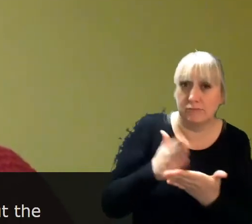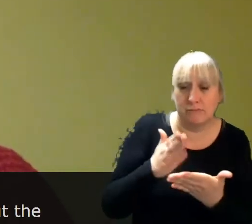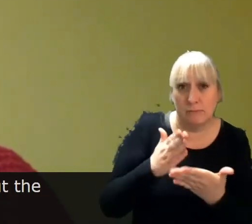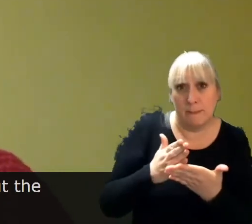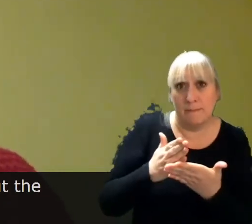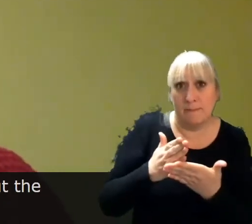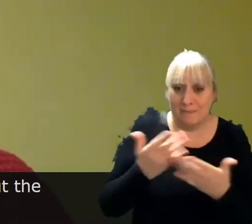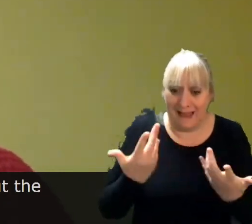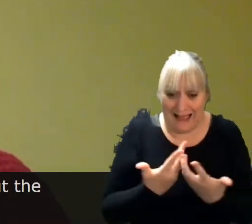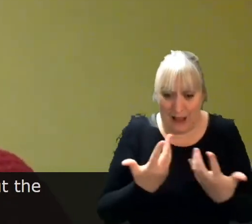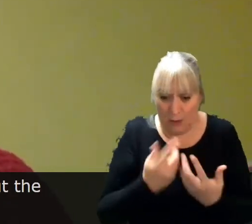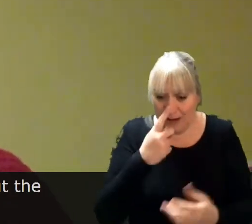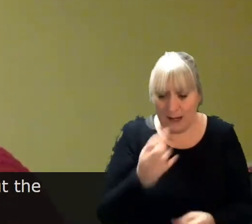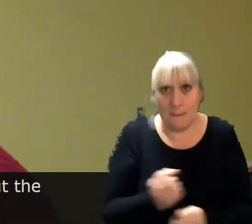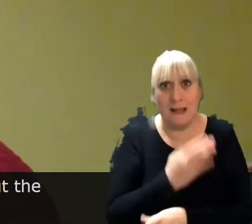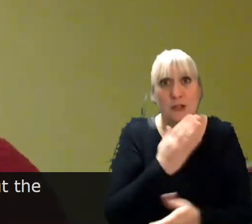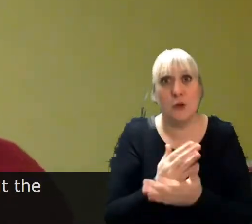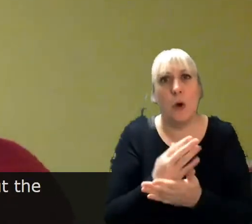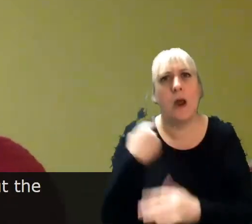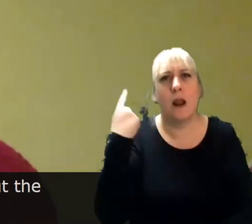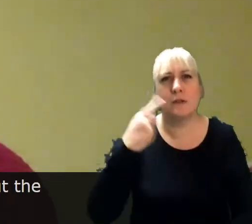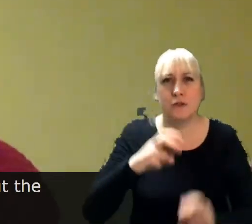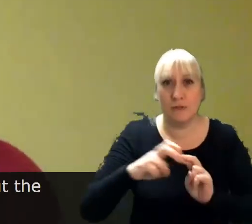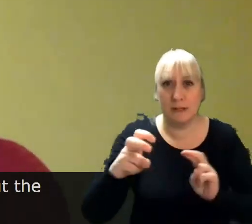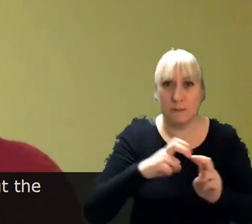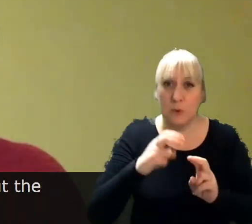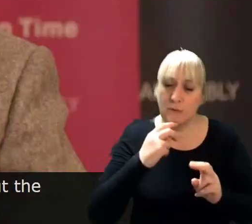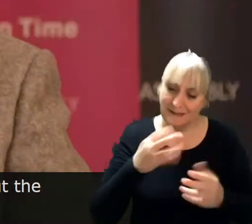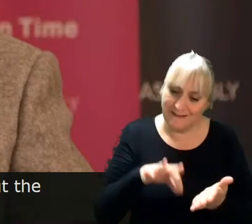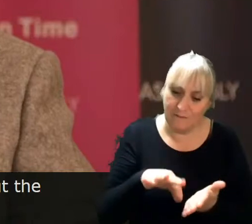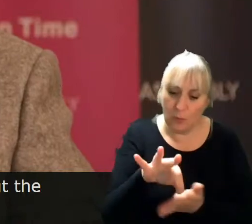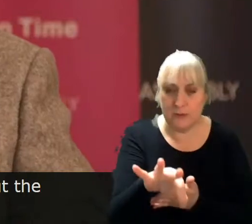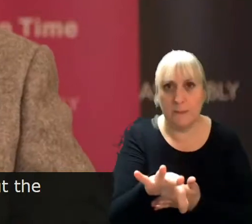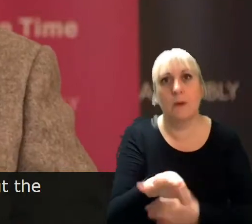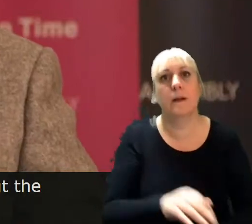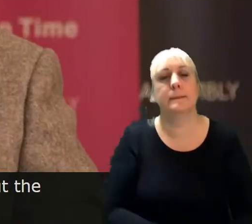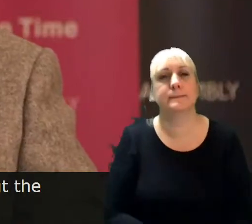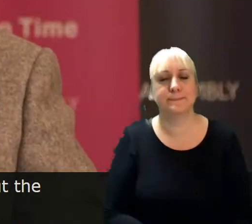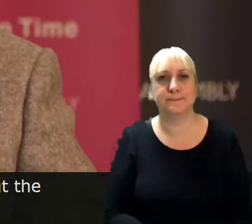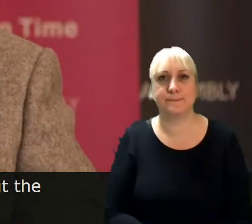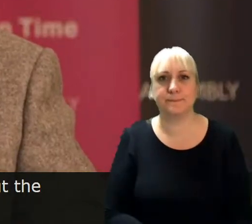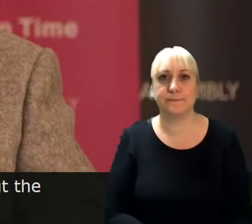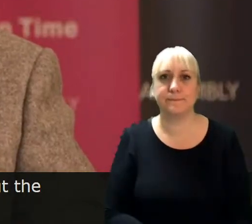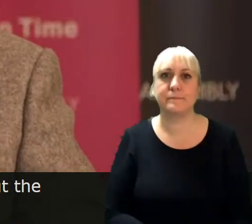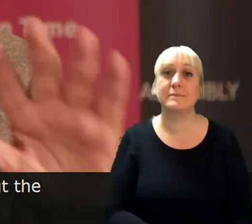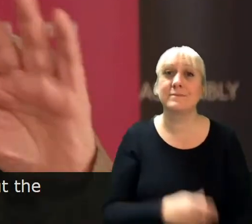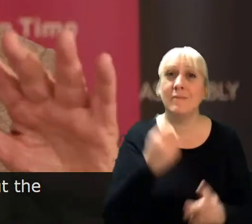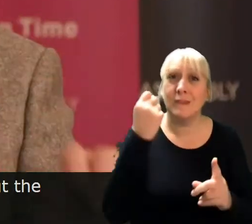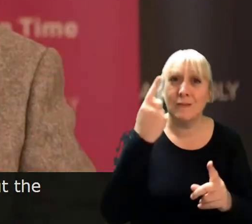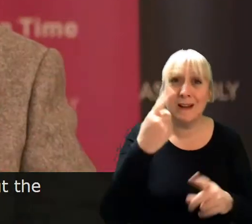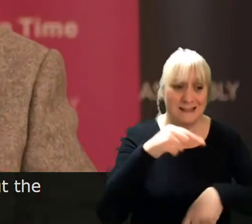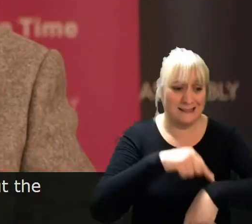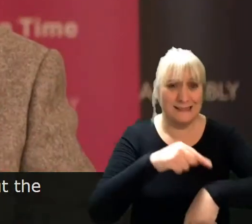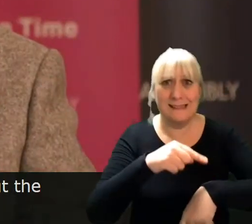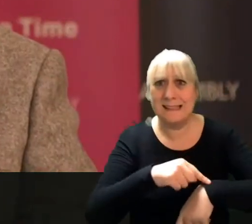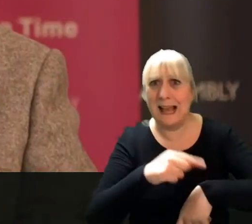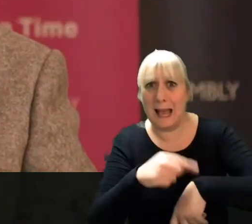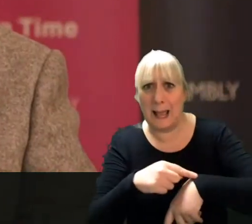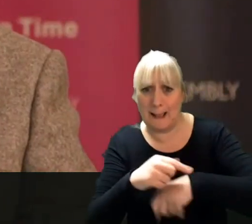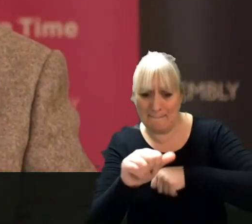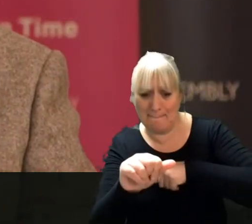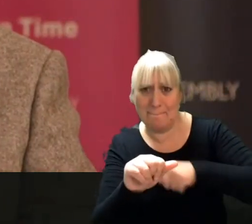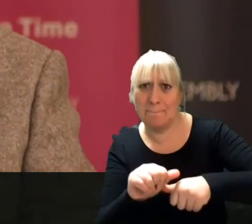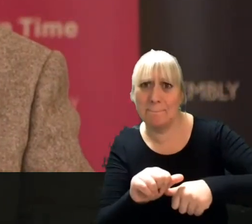Transport affordable and keeping TfL affordable. Okay, we have very limited amount of time left.